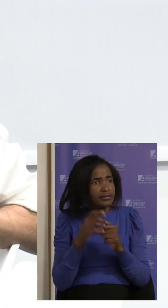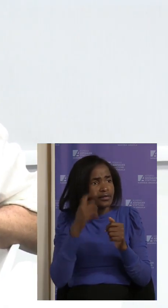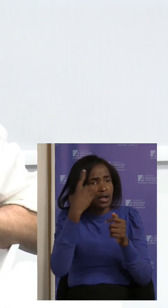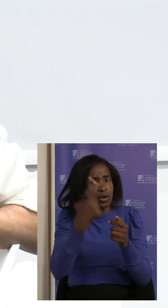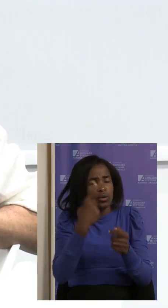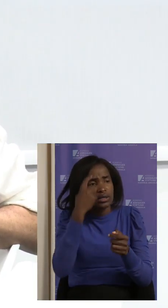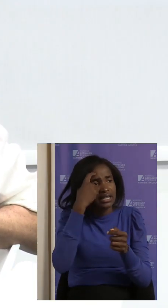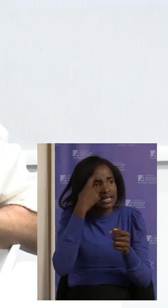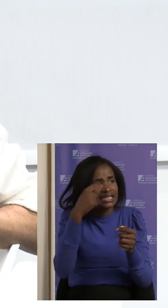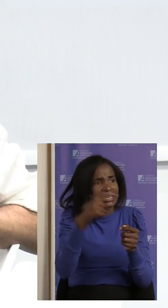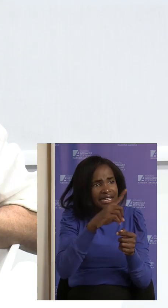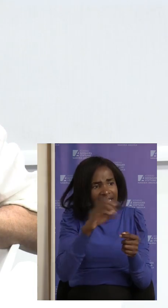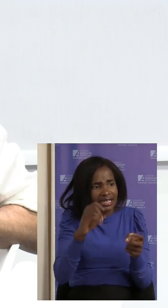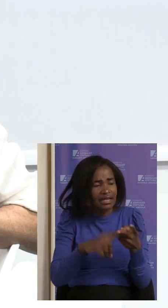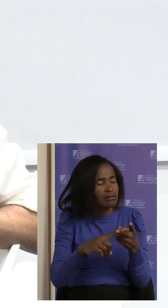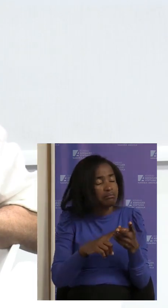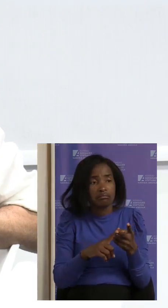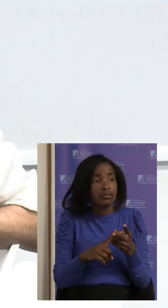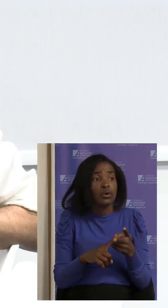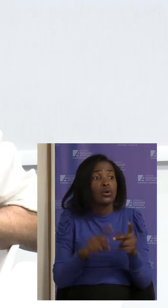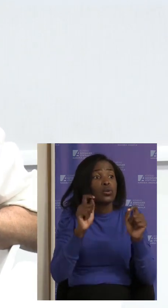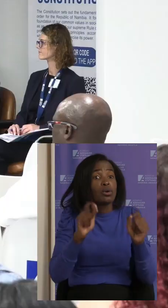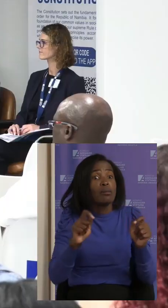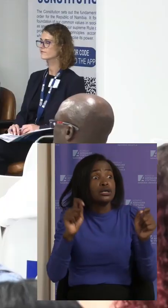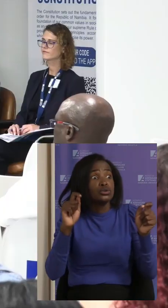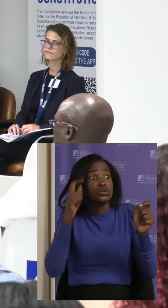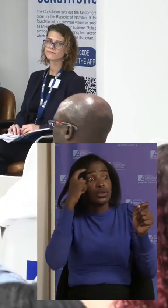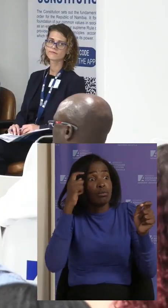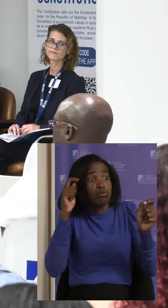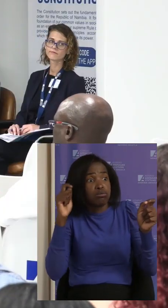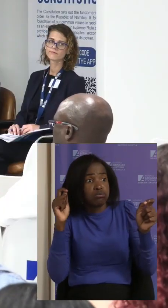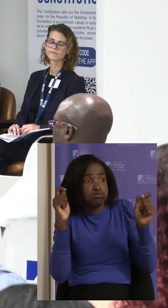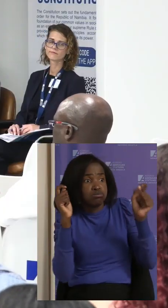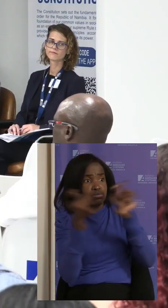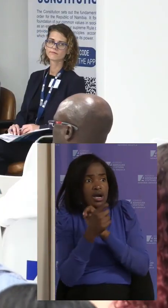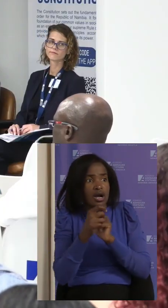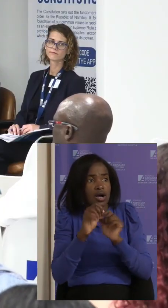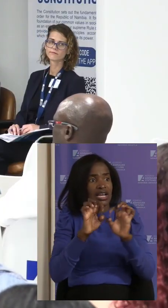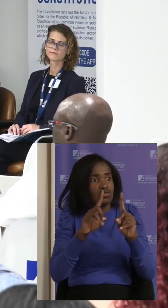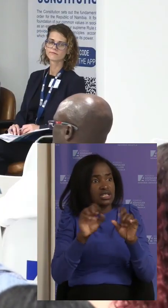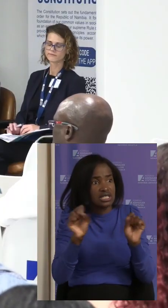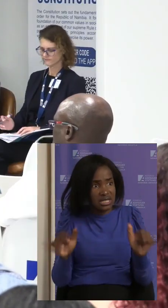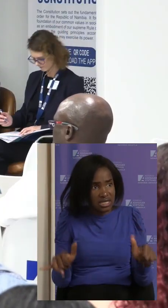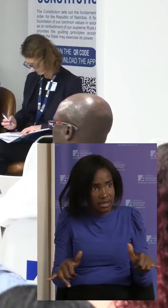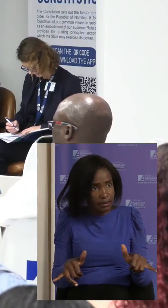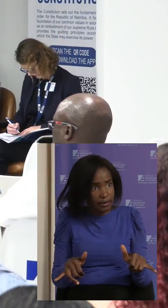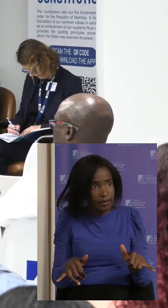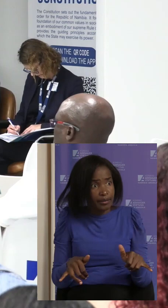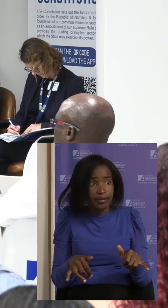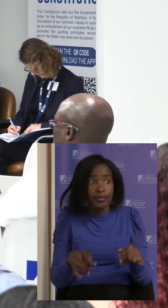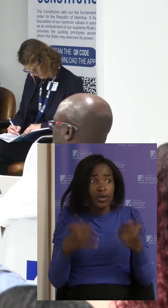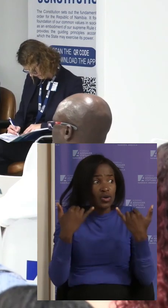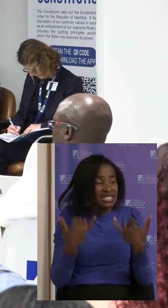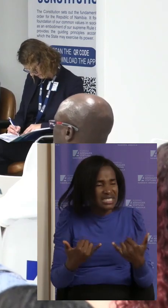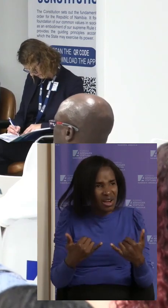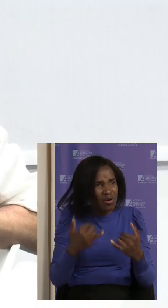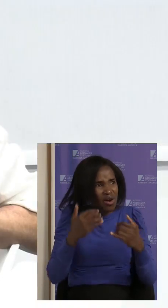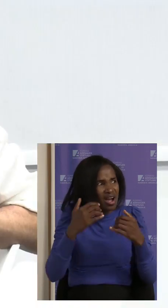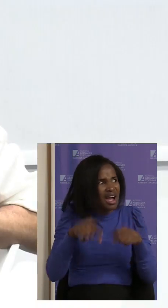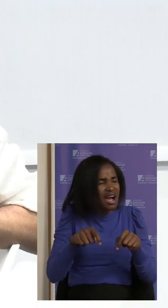taking out grade 10, and we need to revolutionize our education system, because the context in which we are operating is